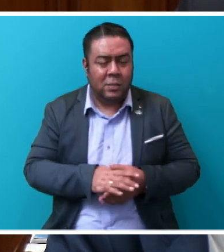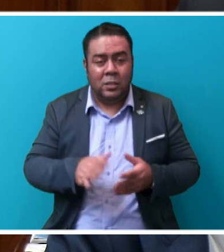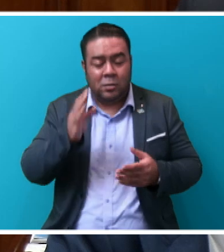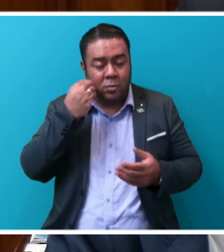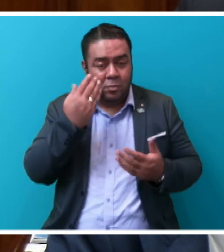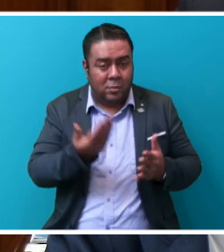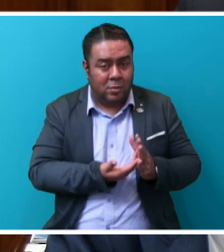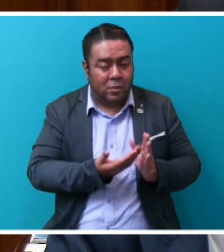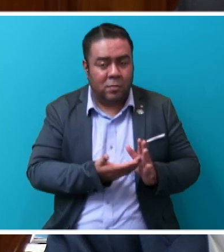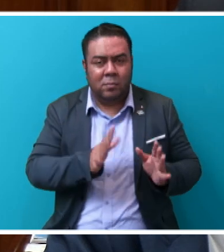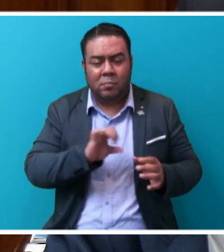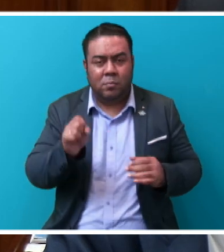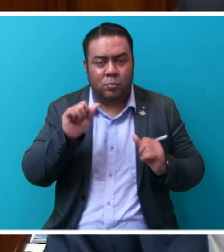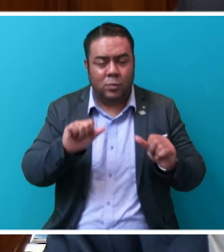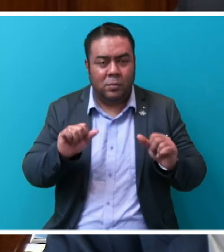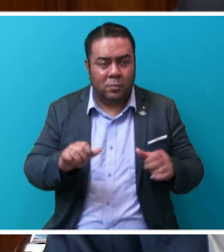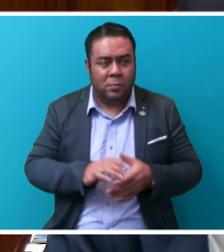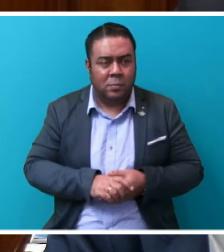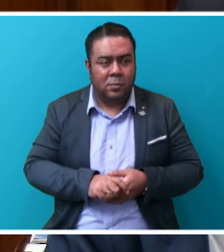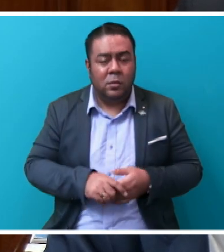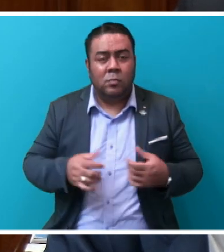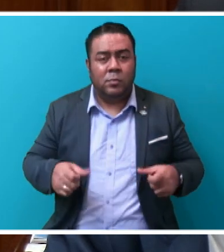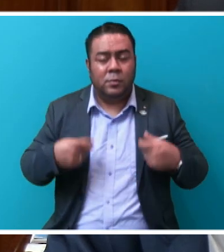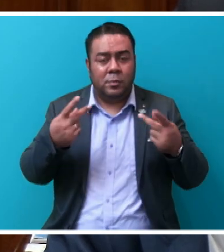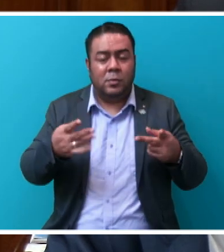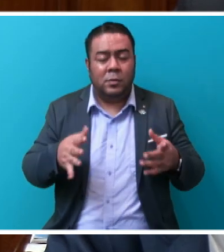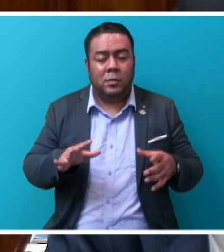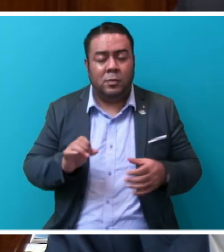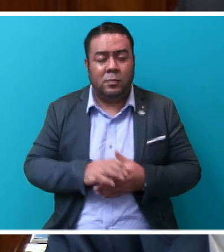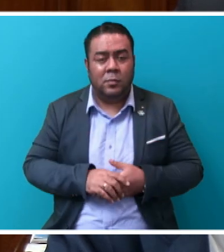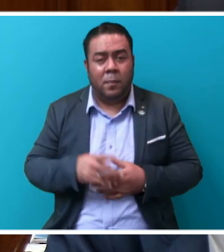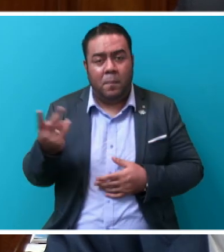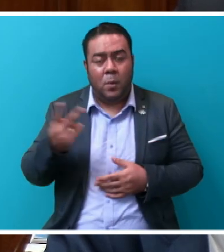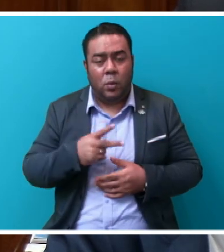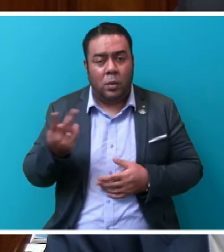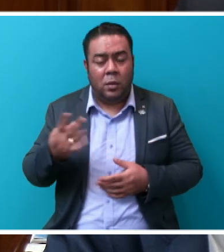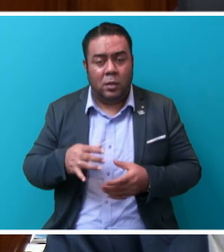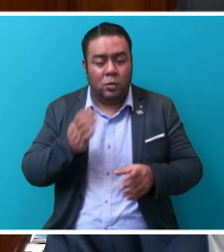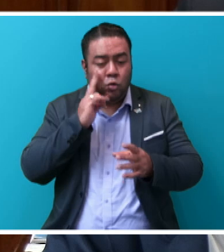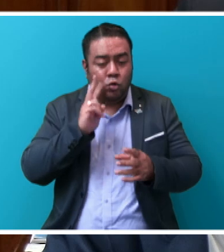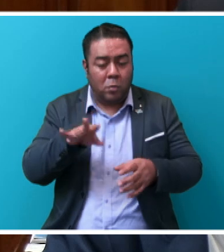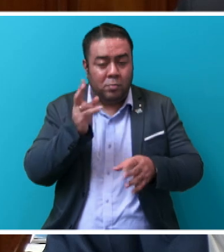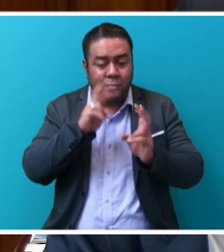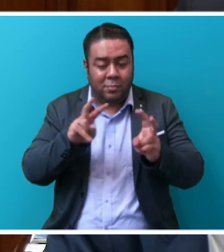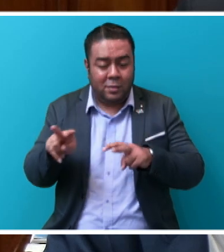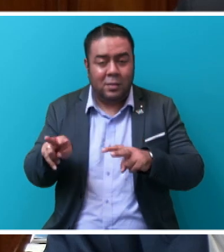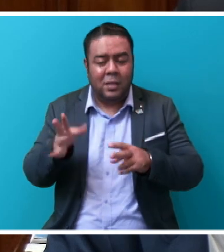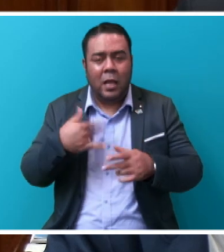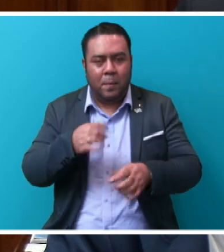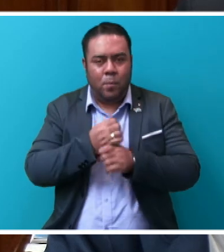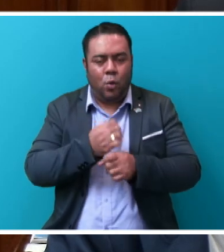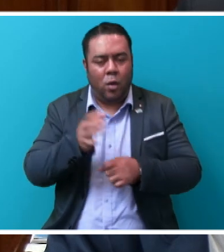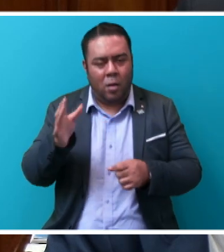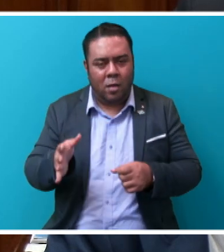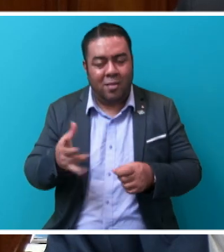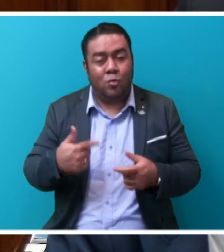an unprecedented boost in engagement with both job seekers and employers. This is